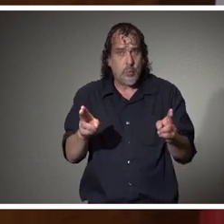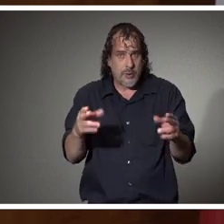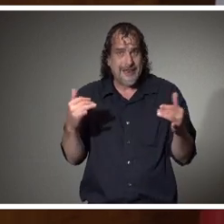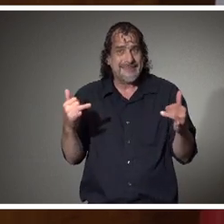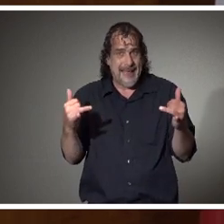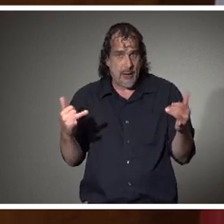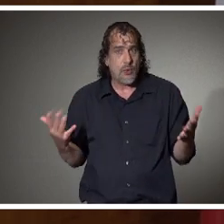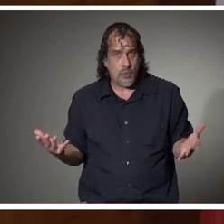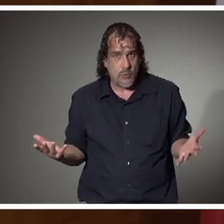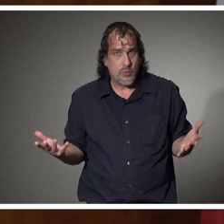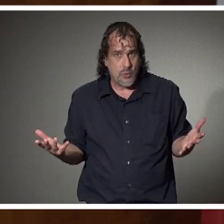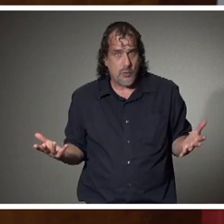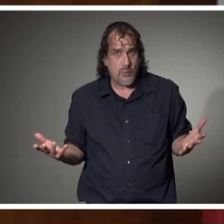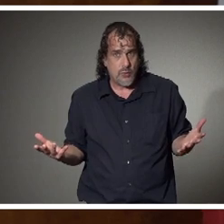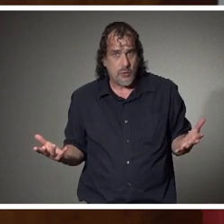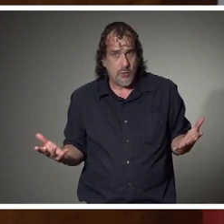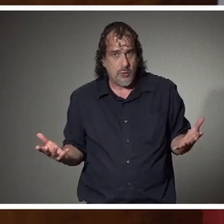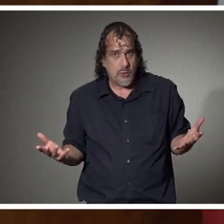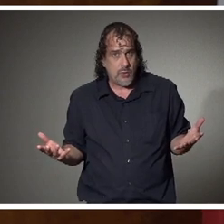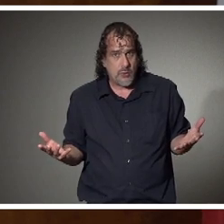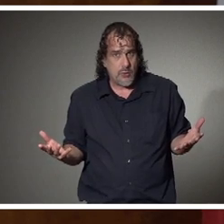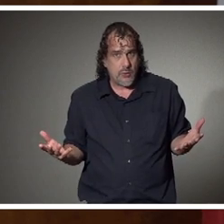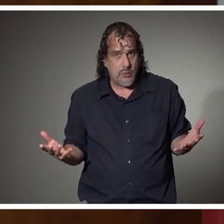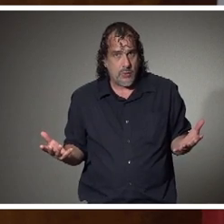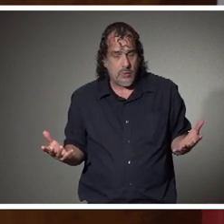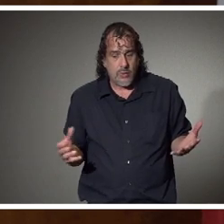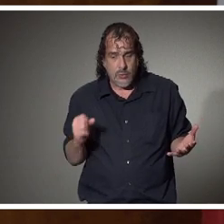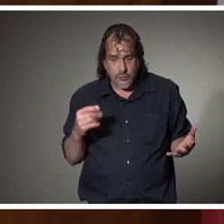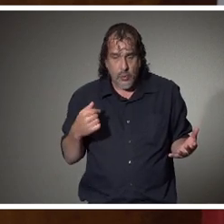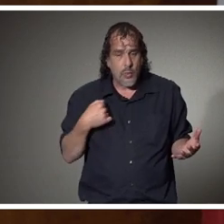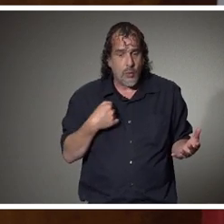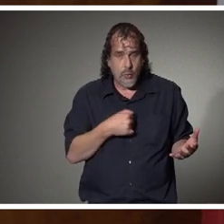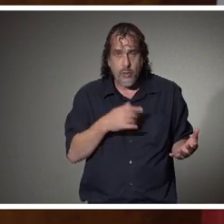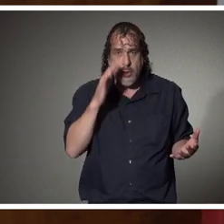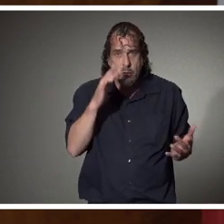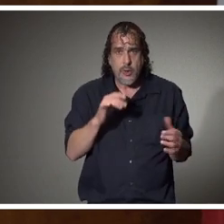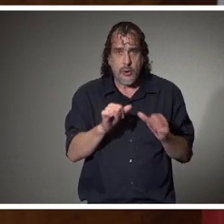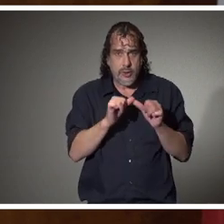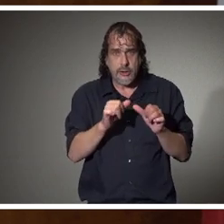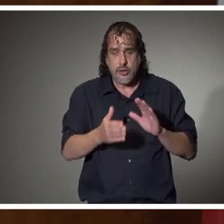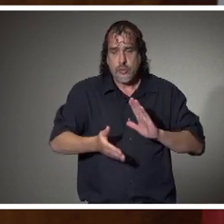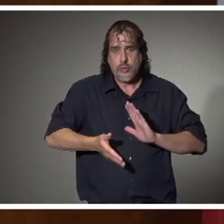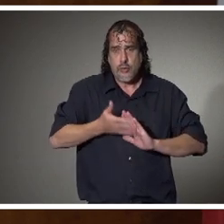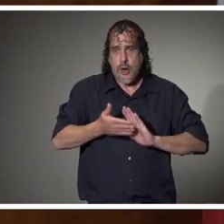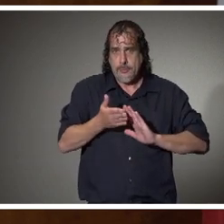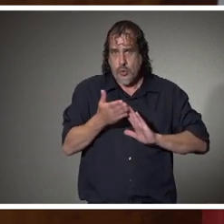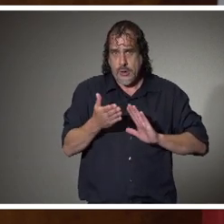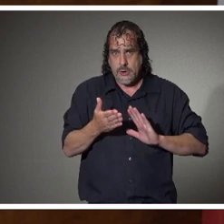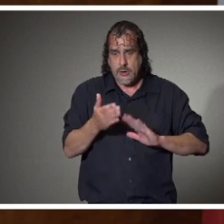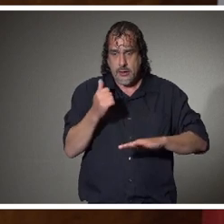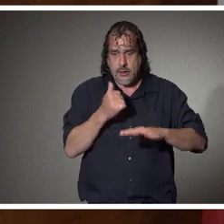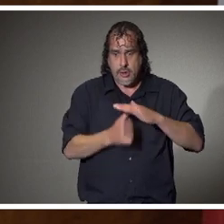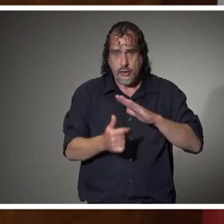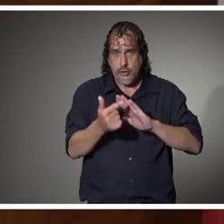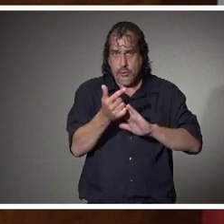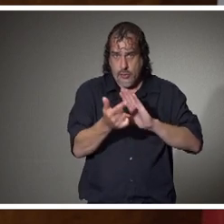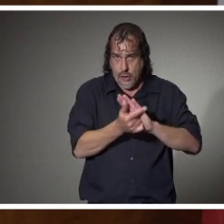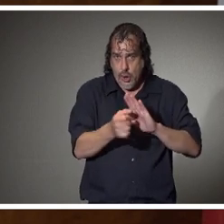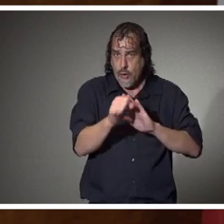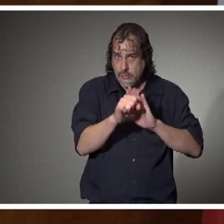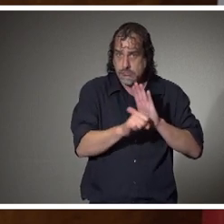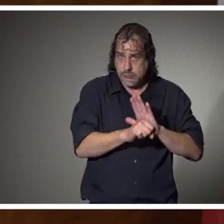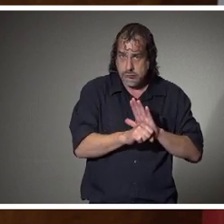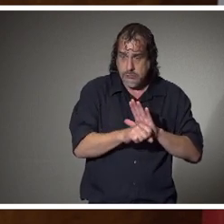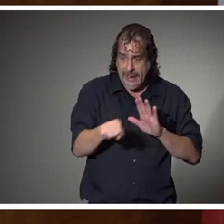fast. And therefore, we're going to continue to operate under state law as it